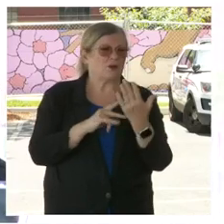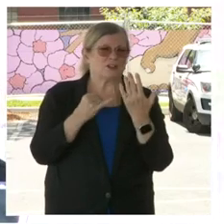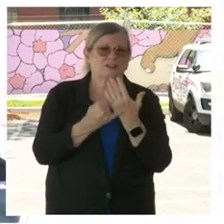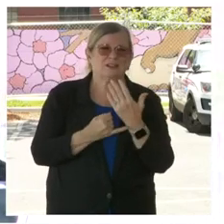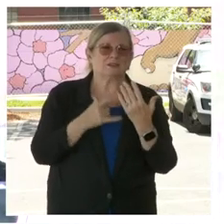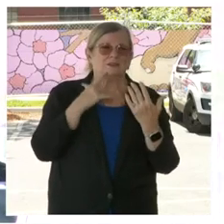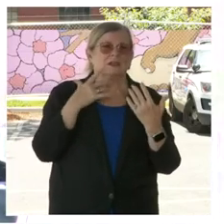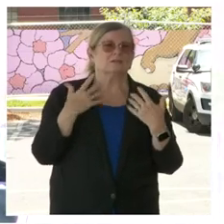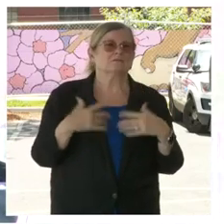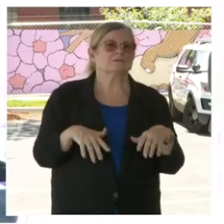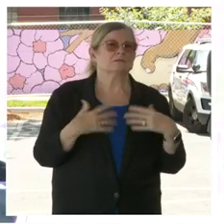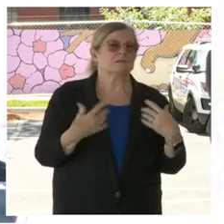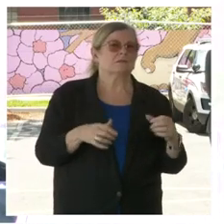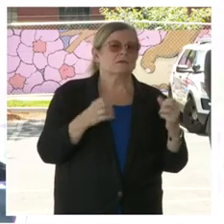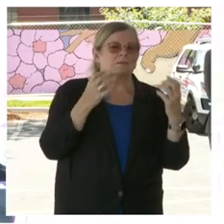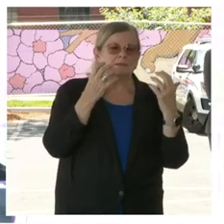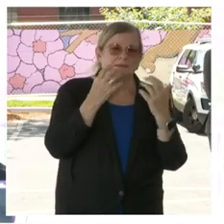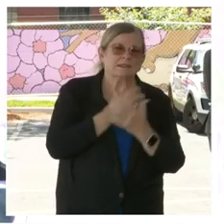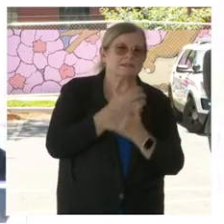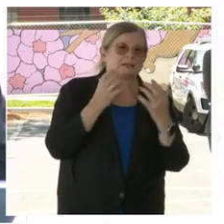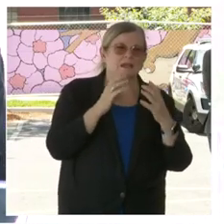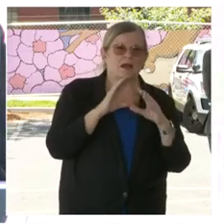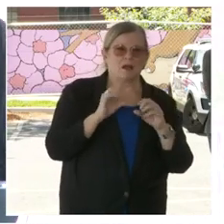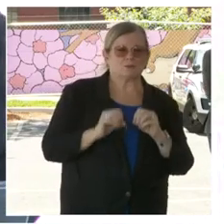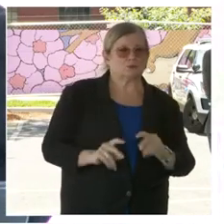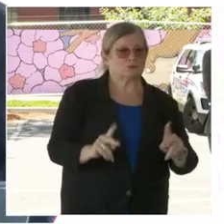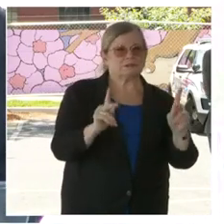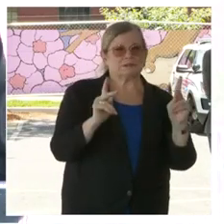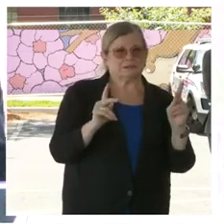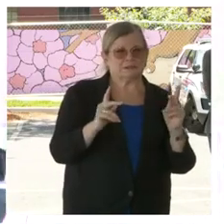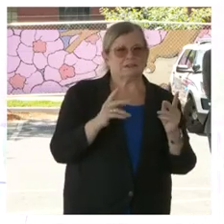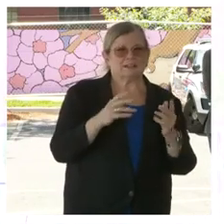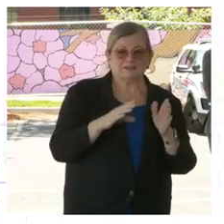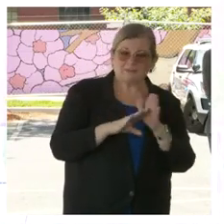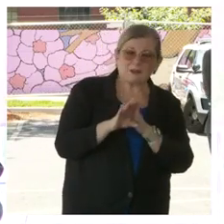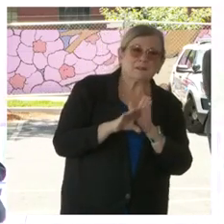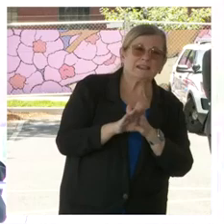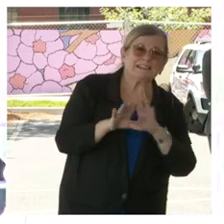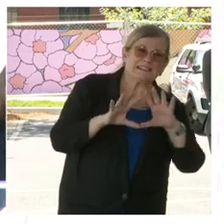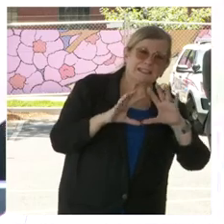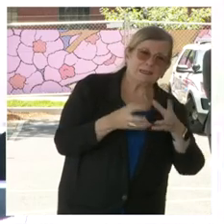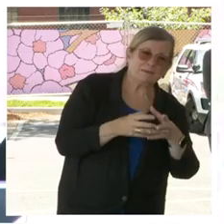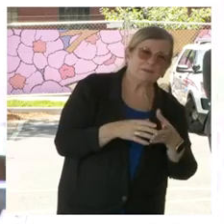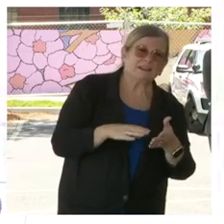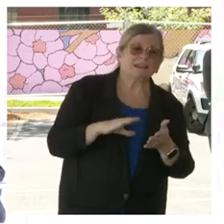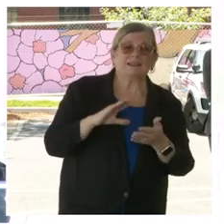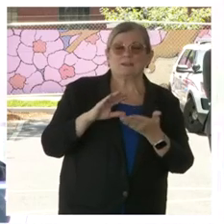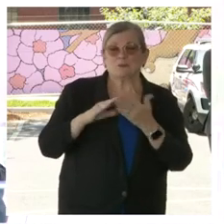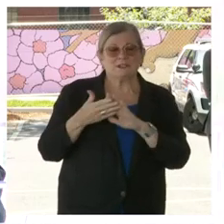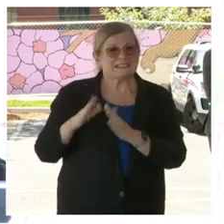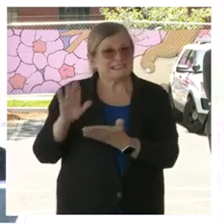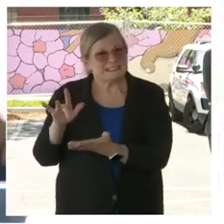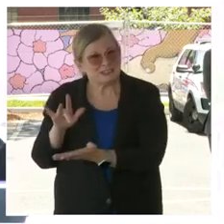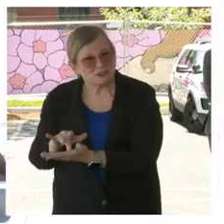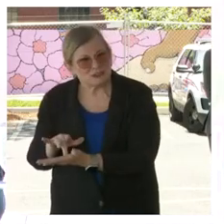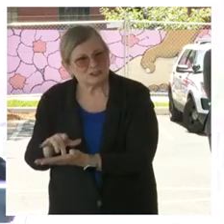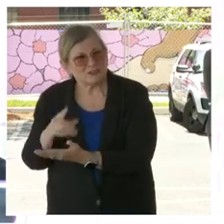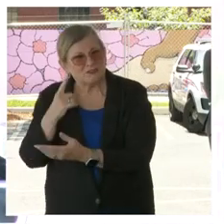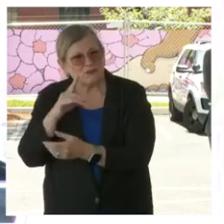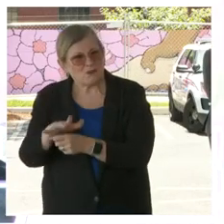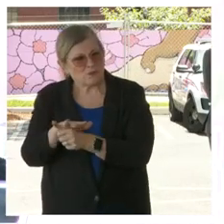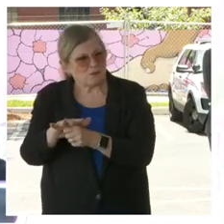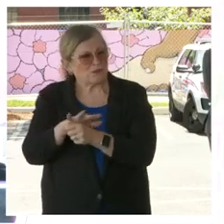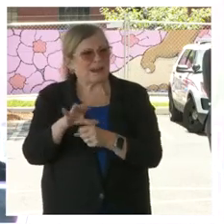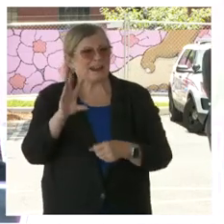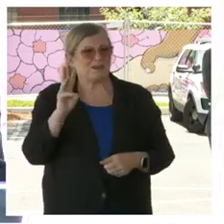incredible opportunity being made by this development team, a community center for this incredible ward to use as